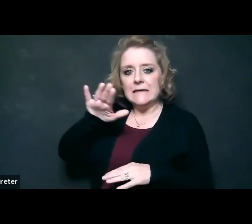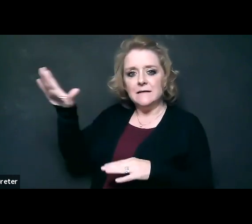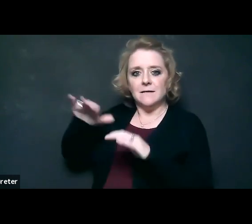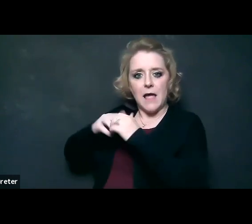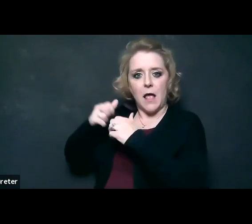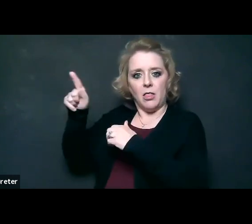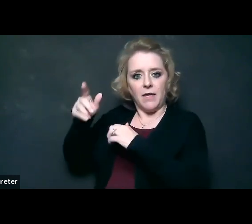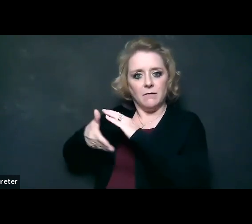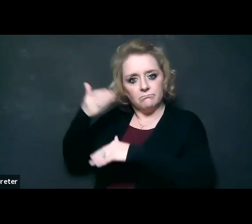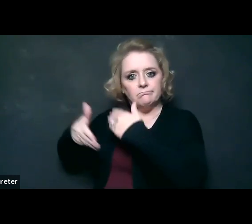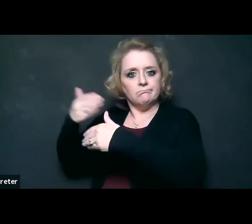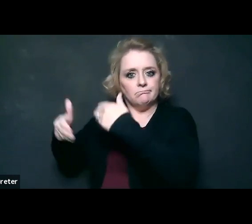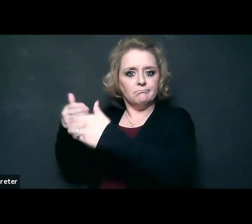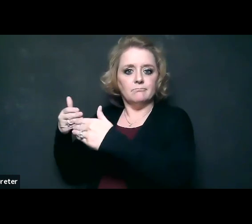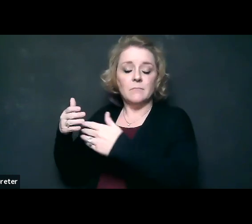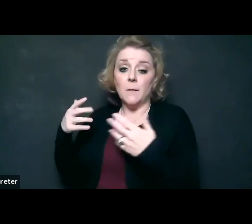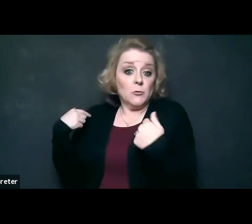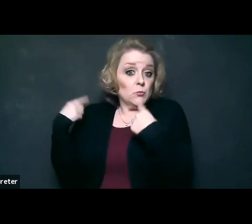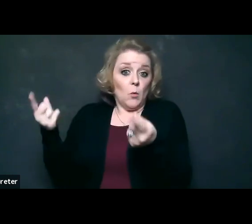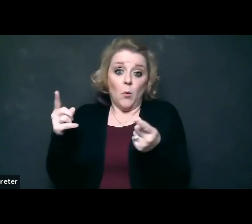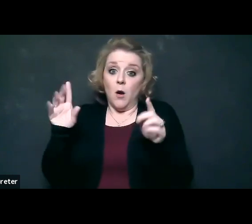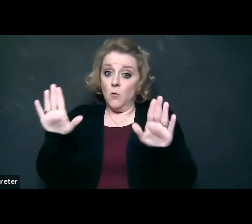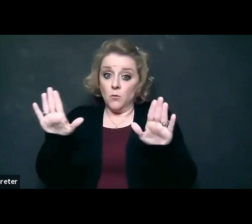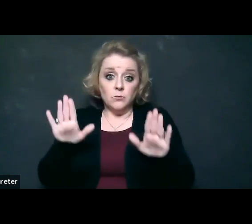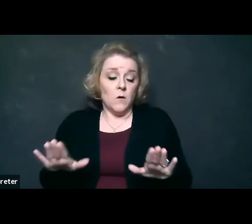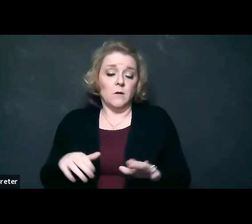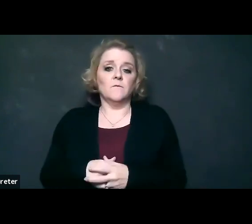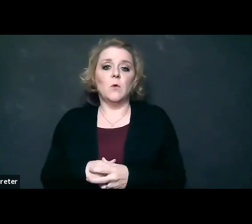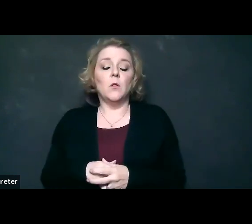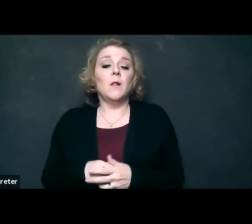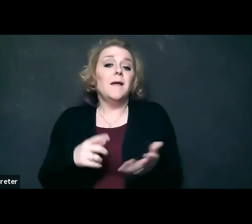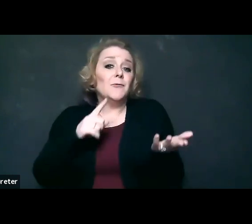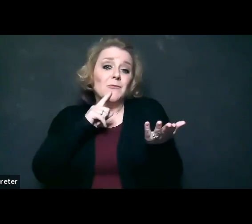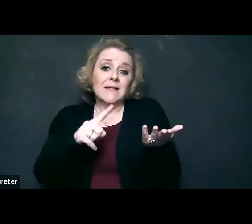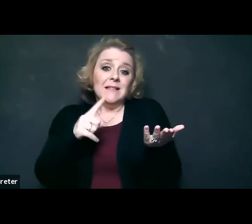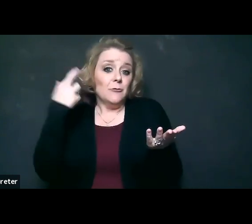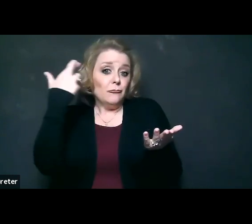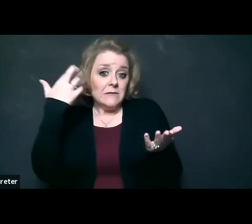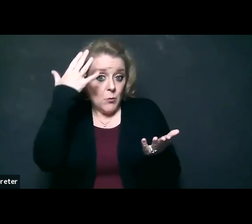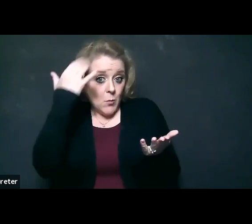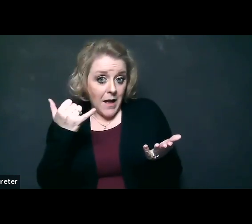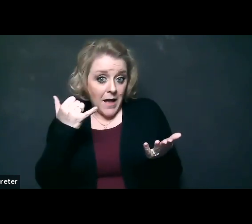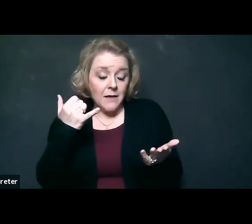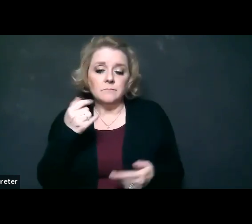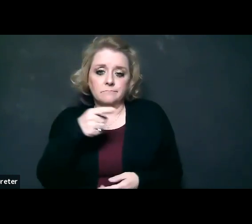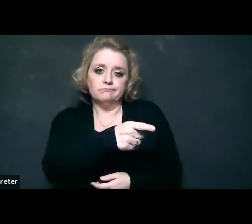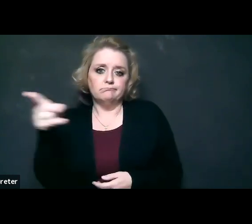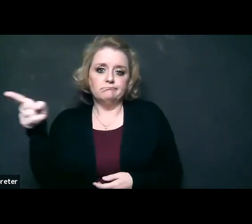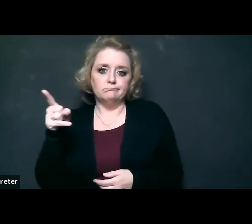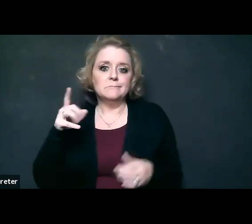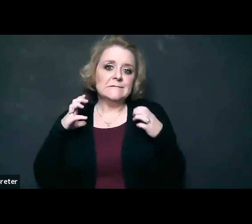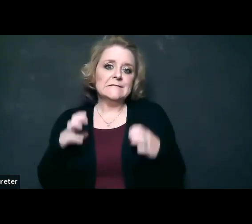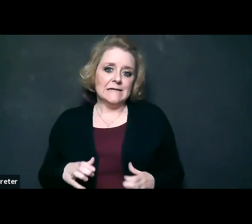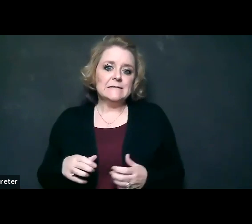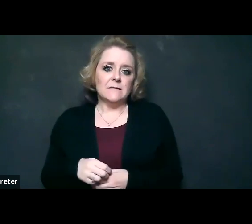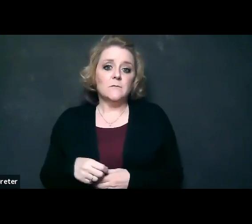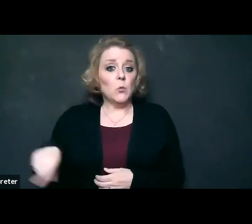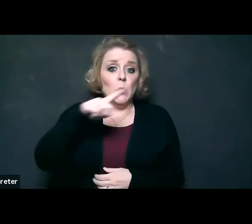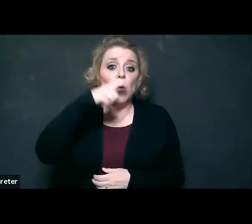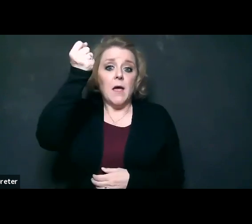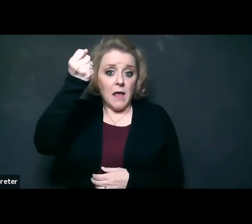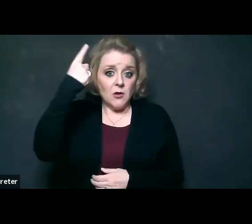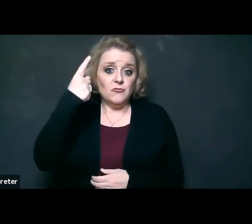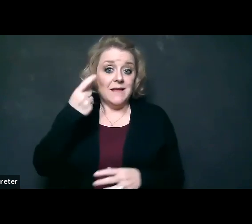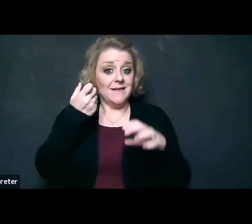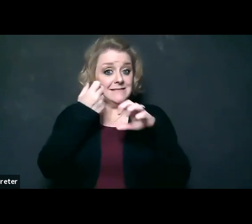gone very well. And I think so much of that is the credit's due to our citizens who've taken safety very seriously, as have